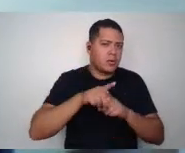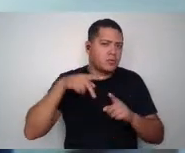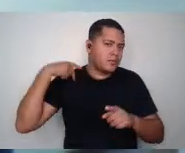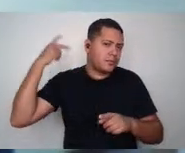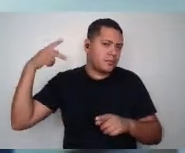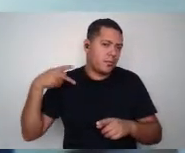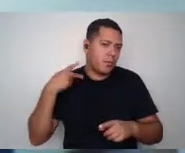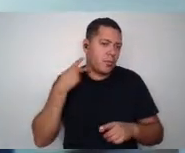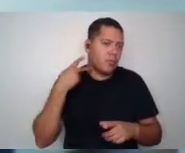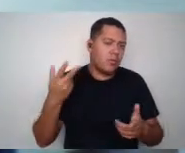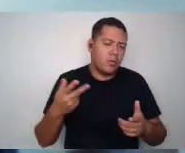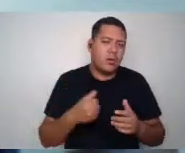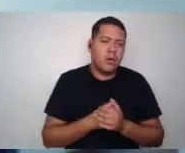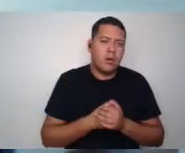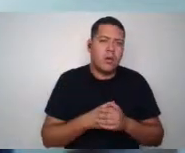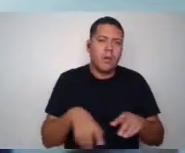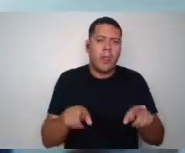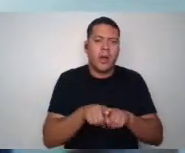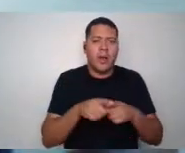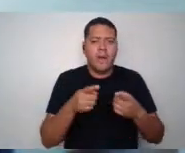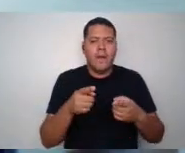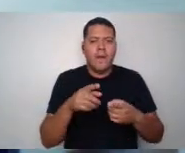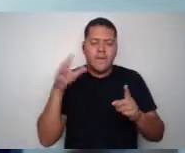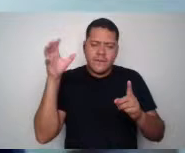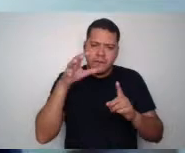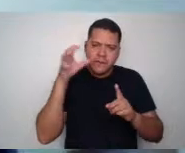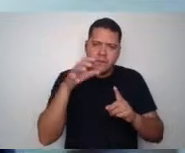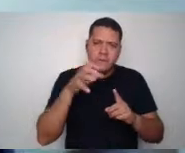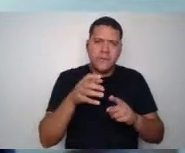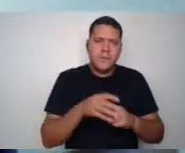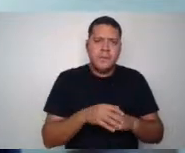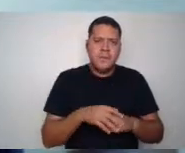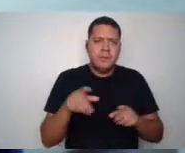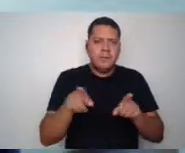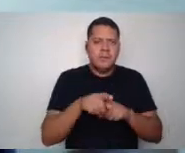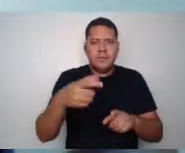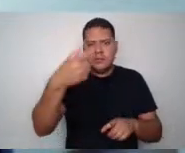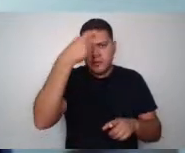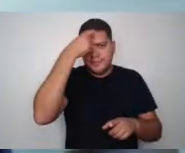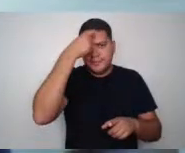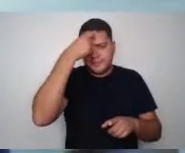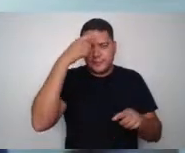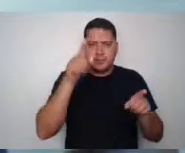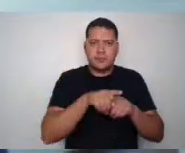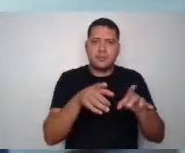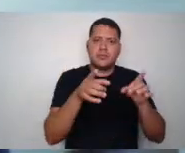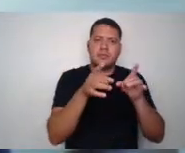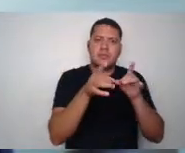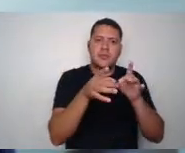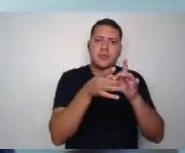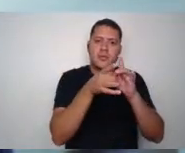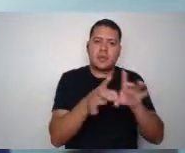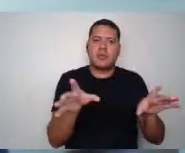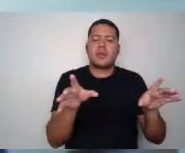freedom, which we talked about, and the freedom of expression and knowledge and consciousness,